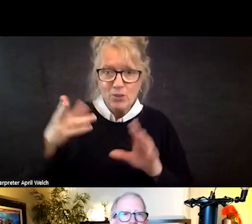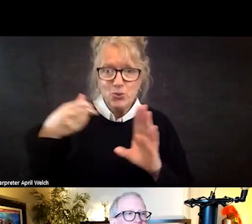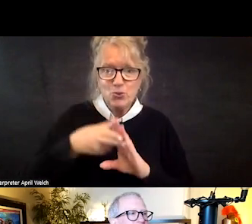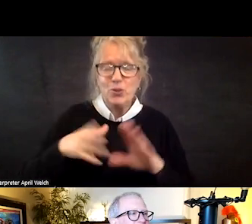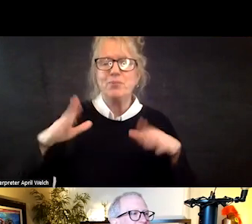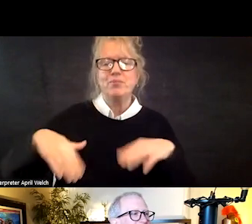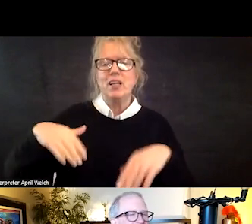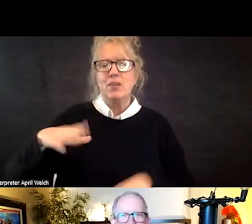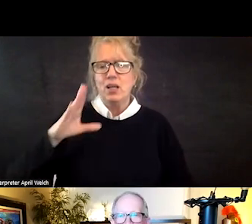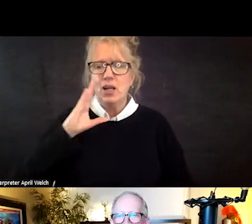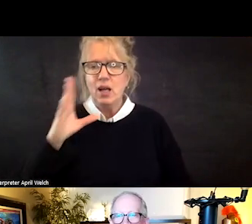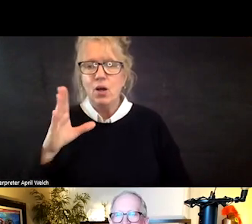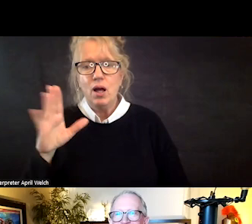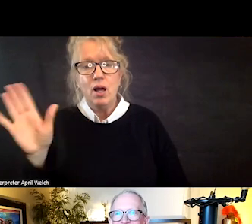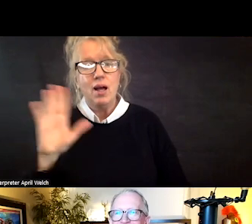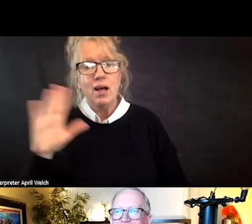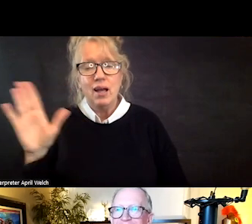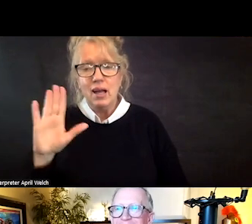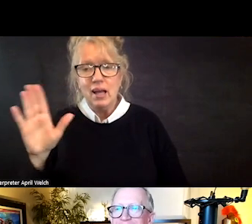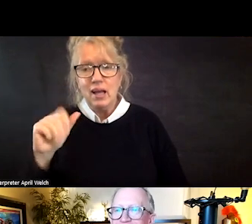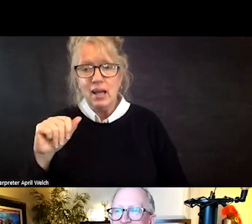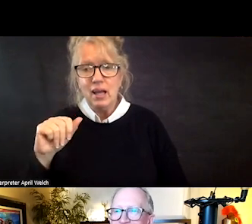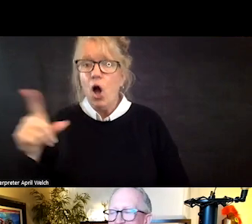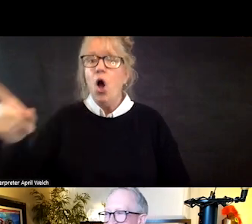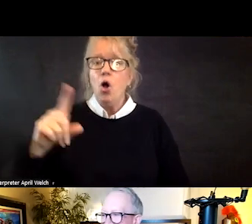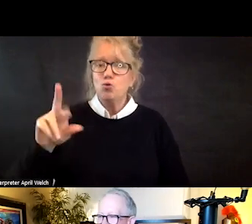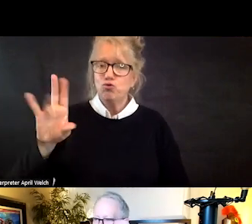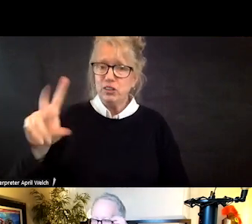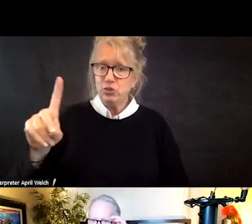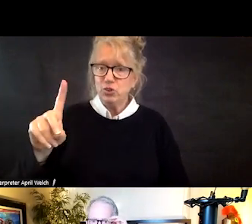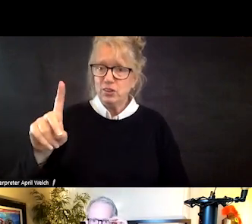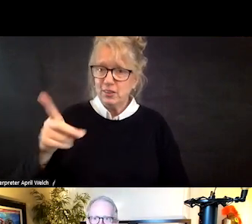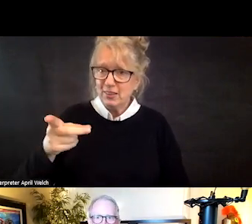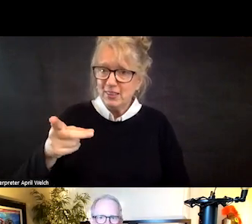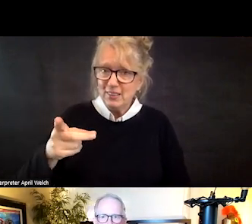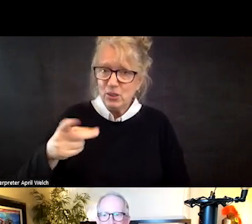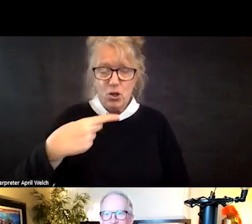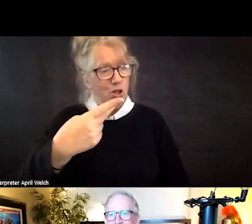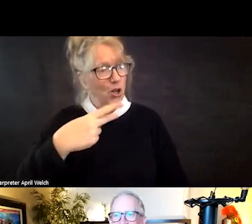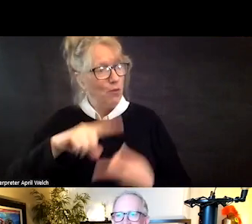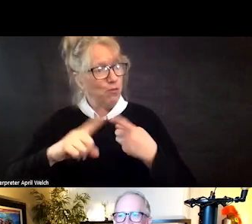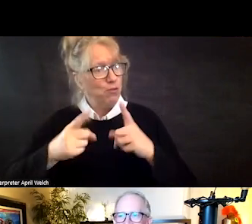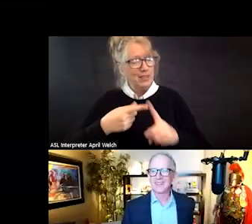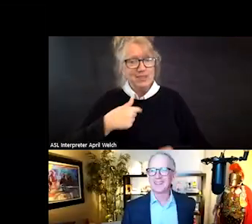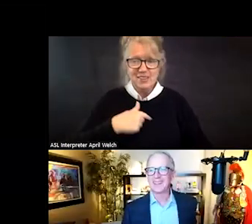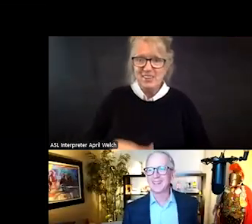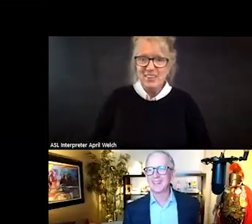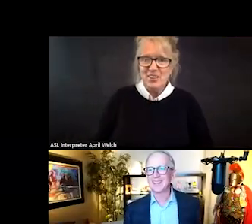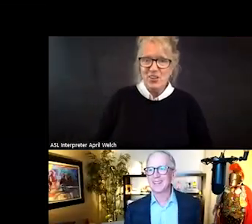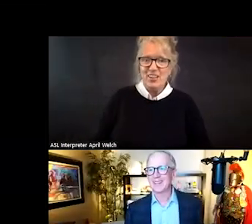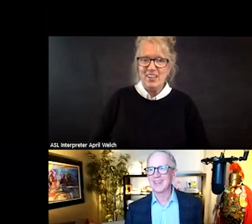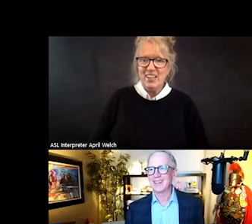an audience participation for this. Oh, you are, Richard? Are you referring to me? Yes, sir. Is this